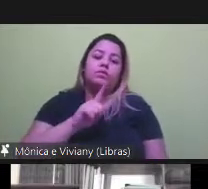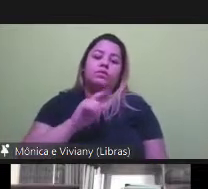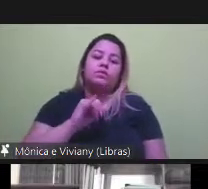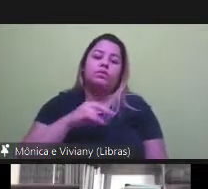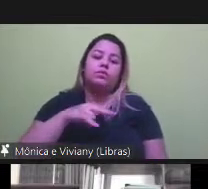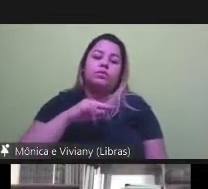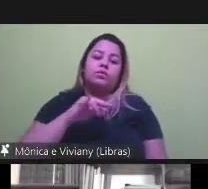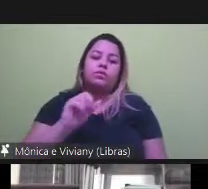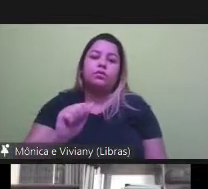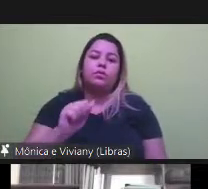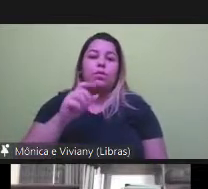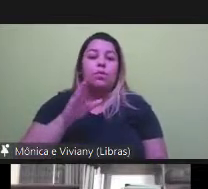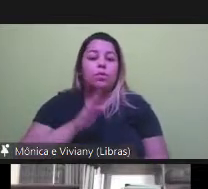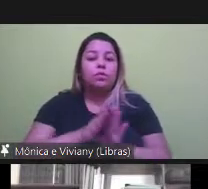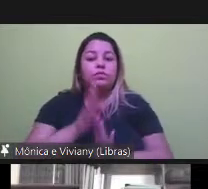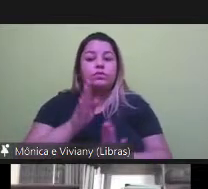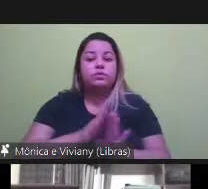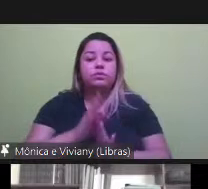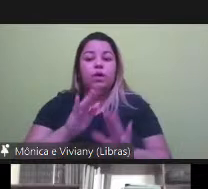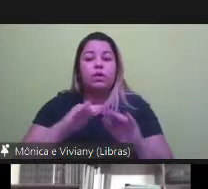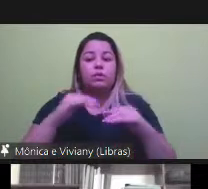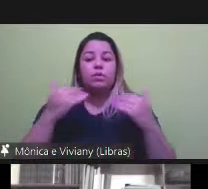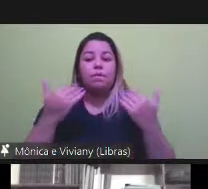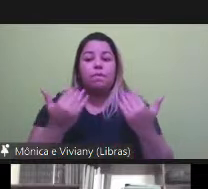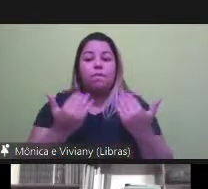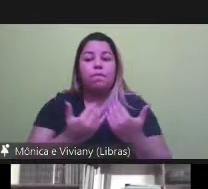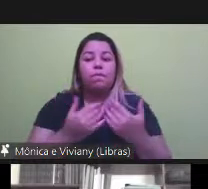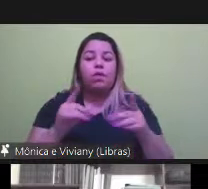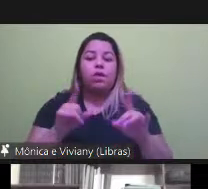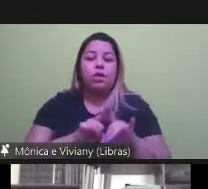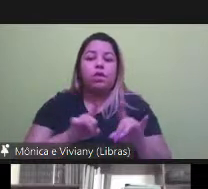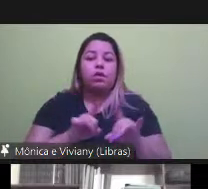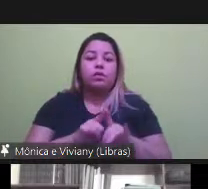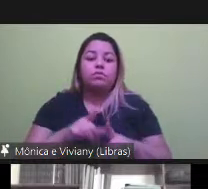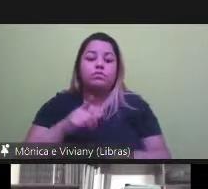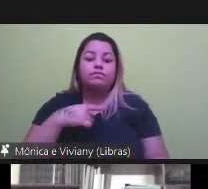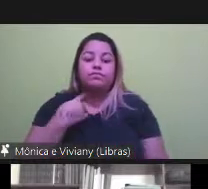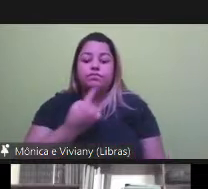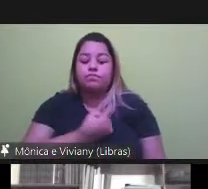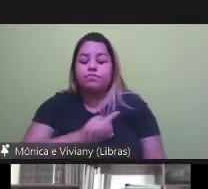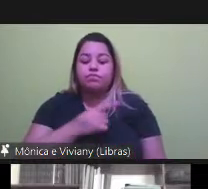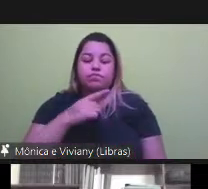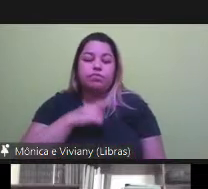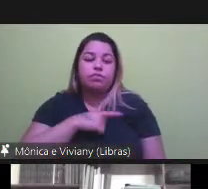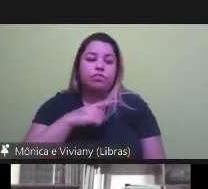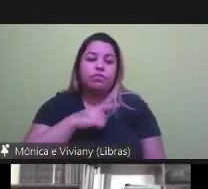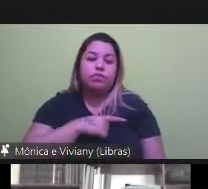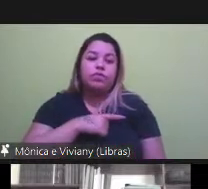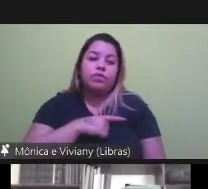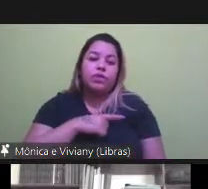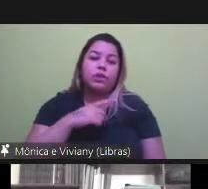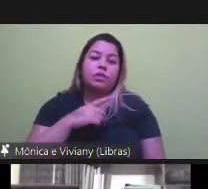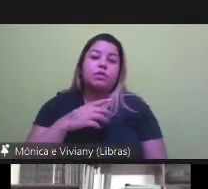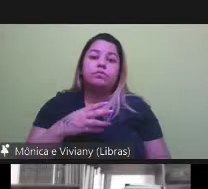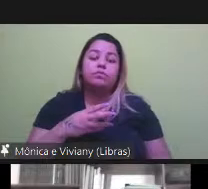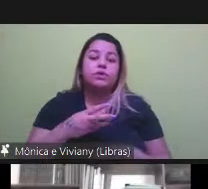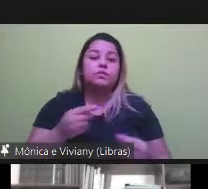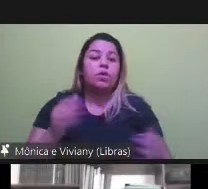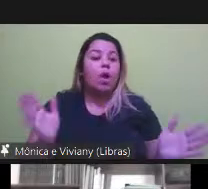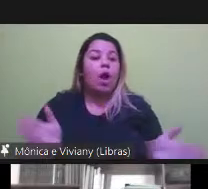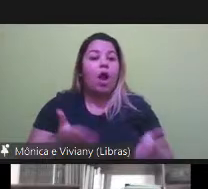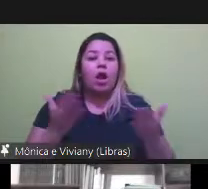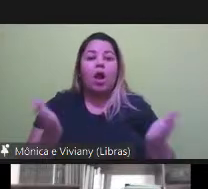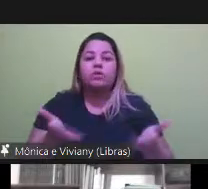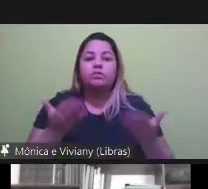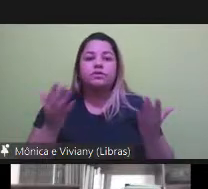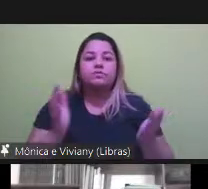and also guidance to the community, and also a lot of will and